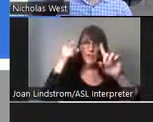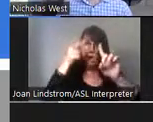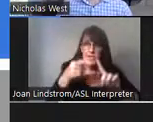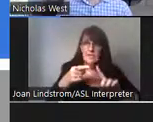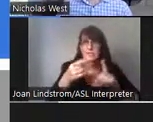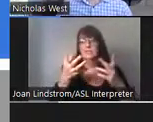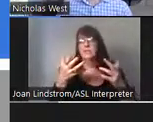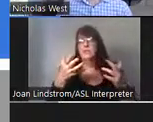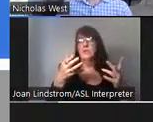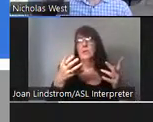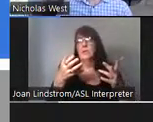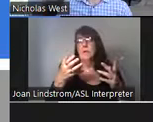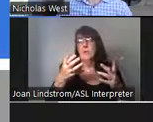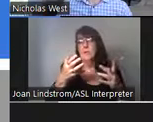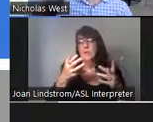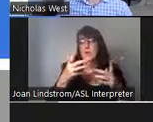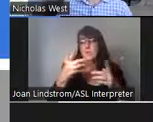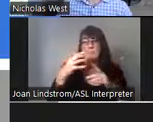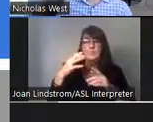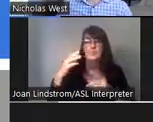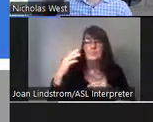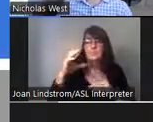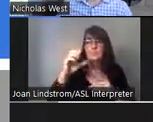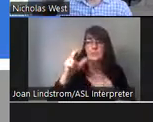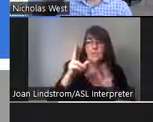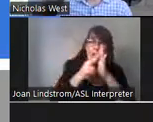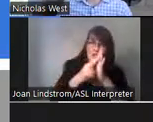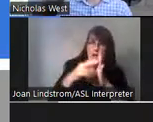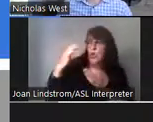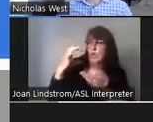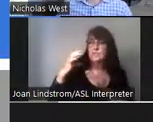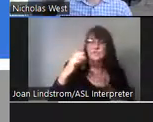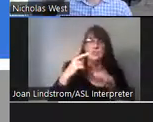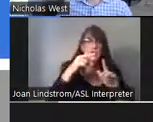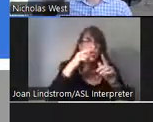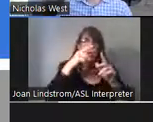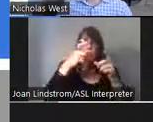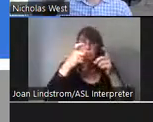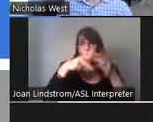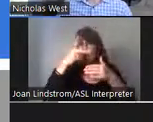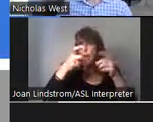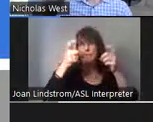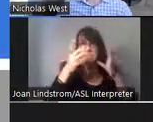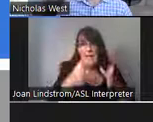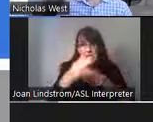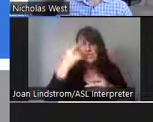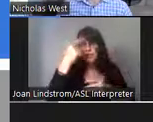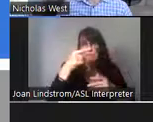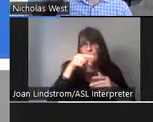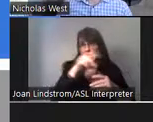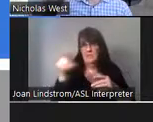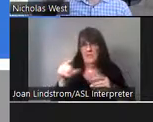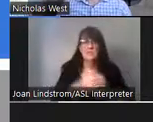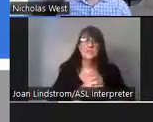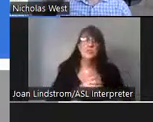the contracting officers, the contracting officer representatives, and the program managers for the acquisition lane.